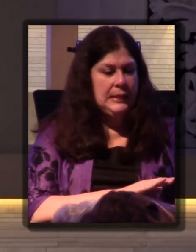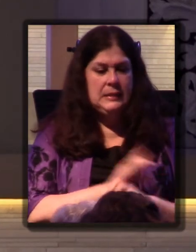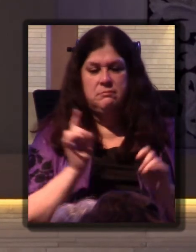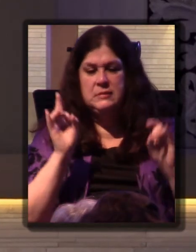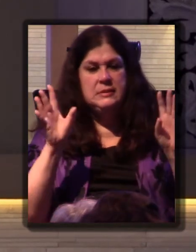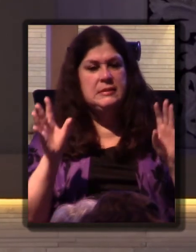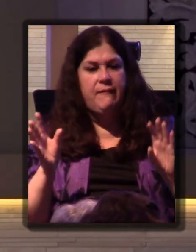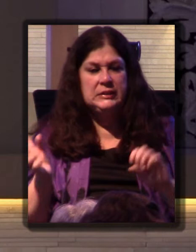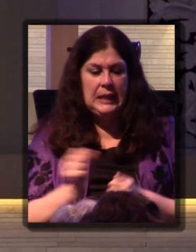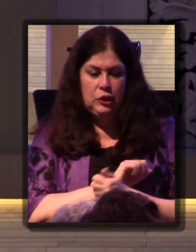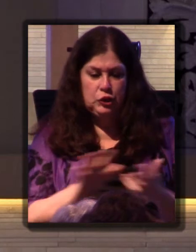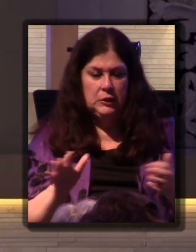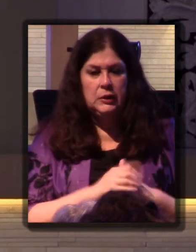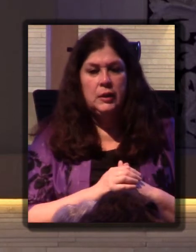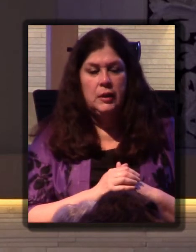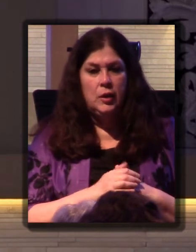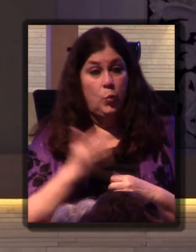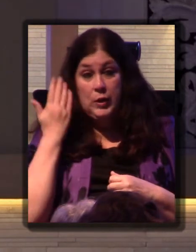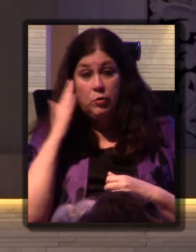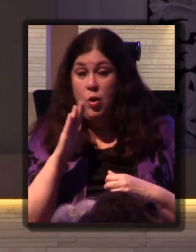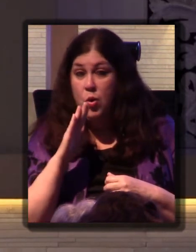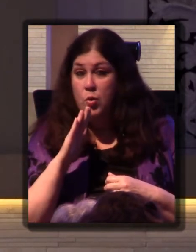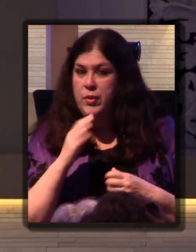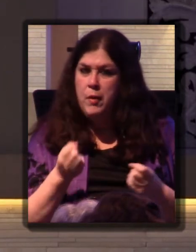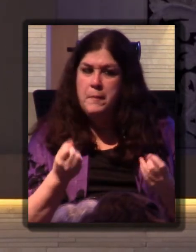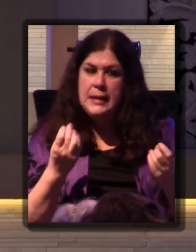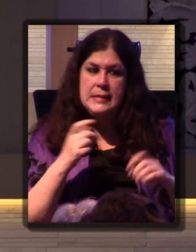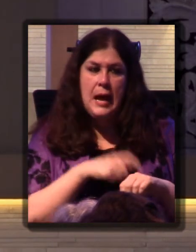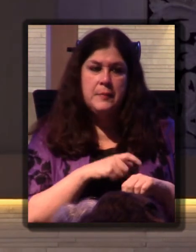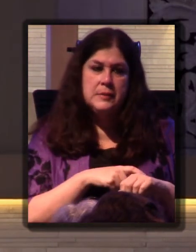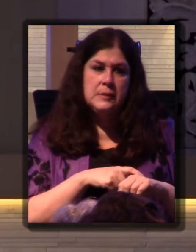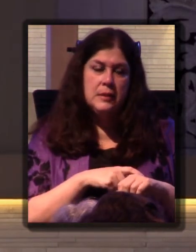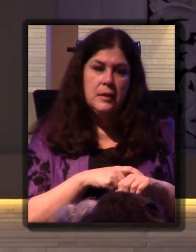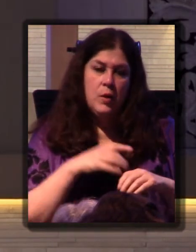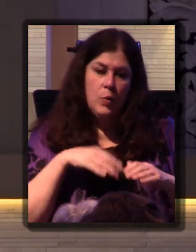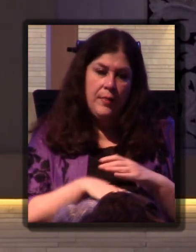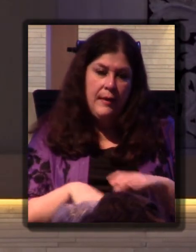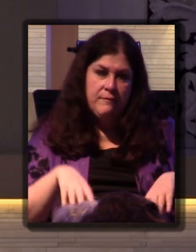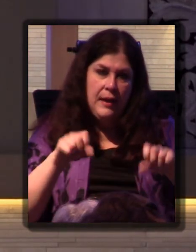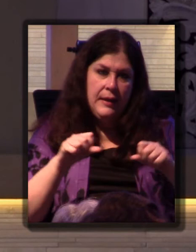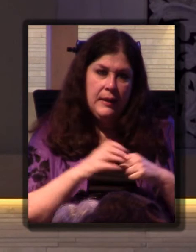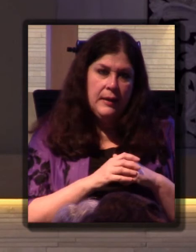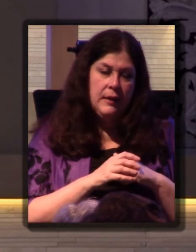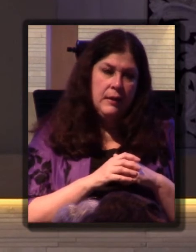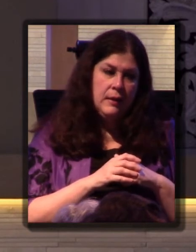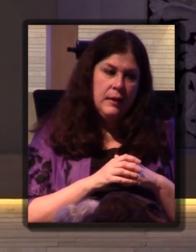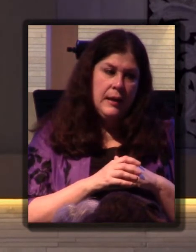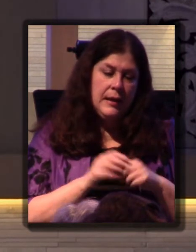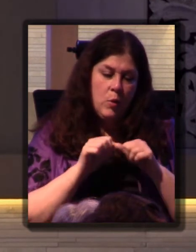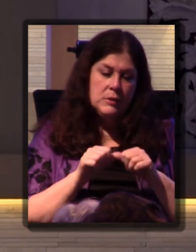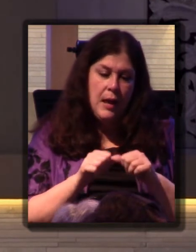complete devastation. And we don't know exactly. There are a number of times when they were invaded, et